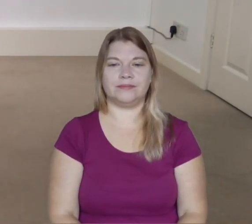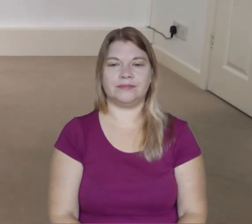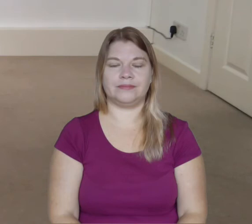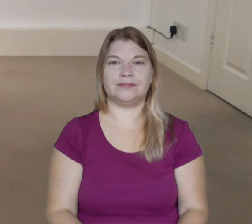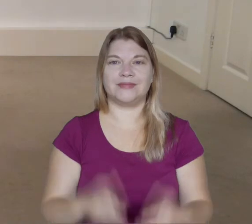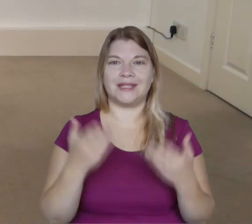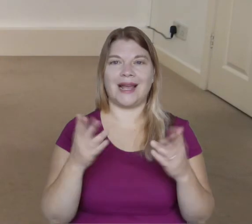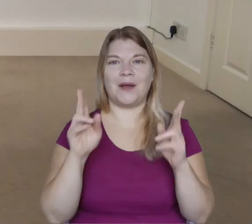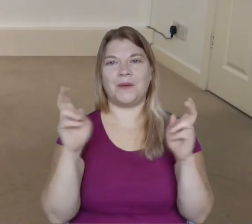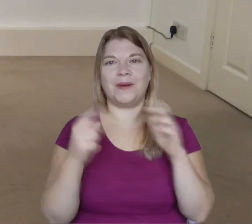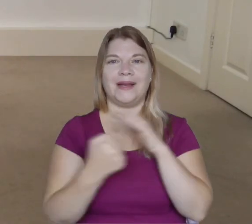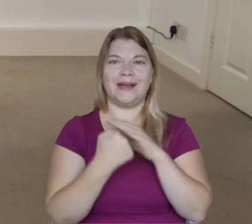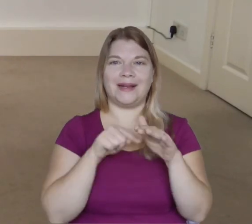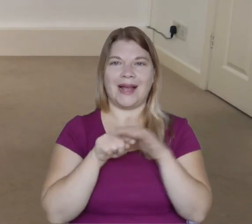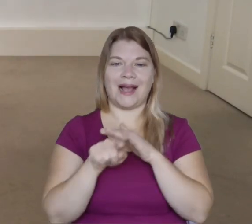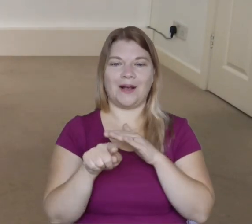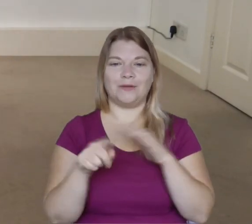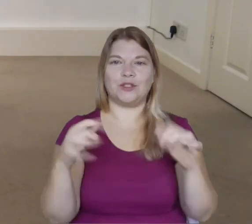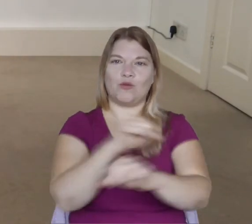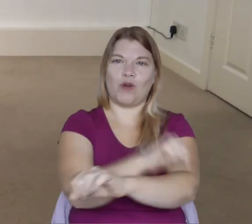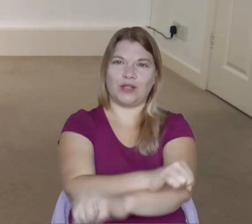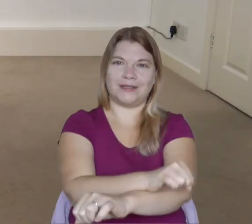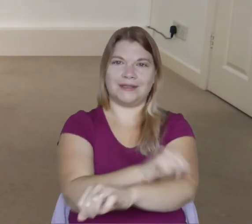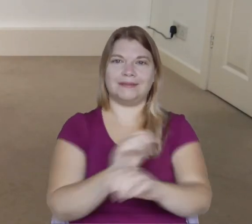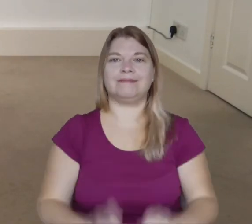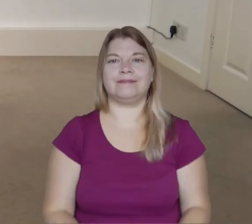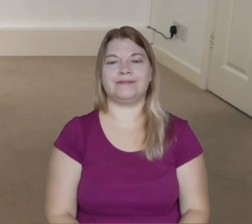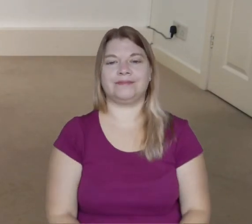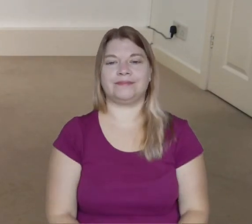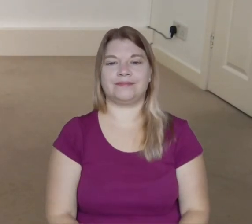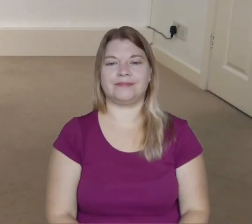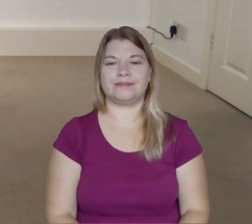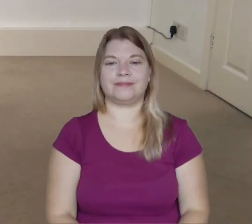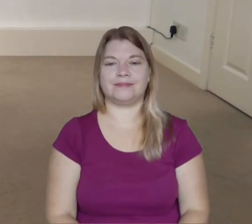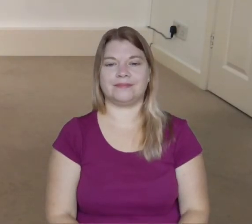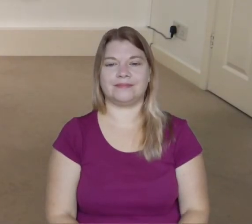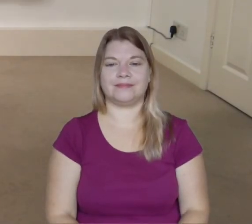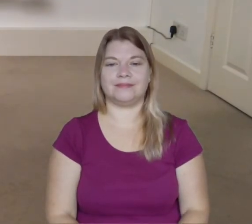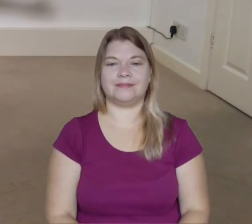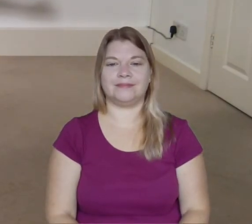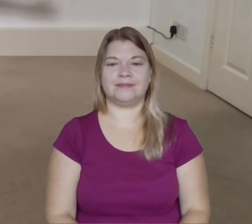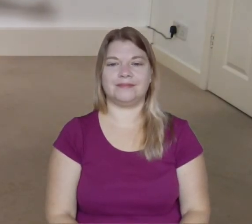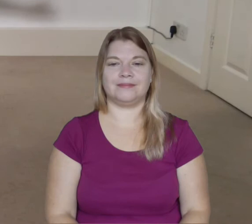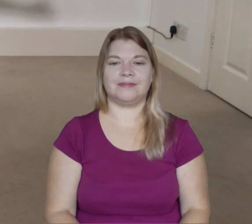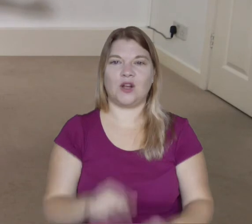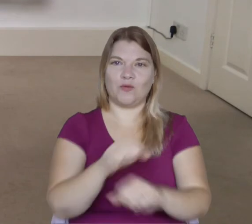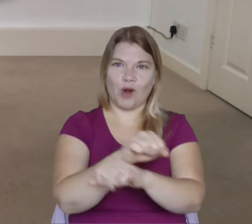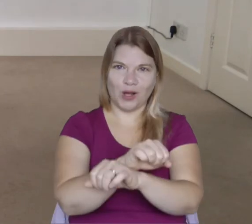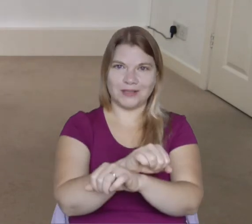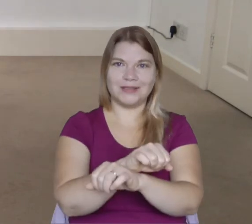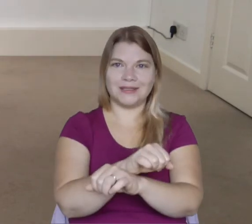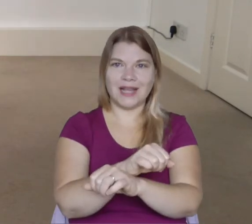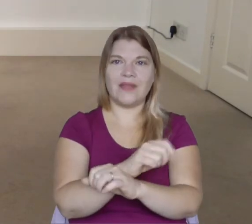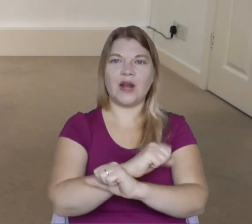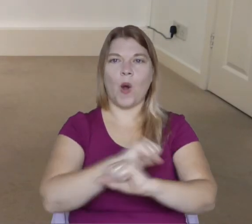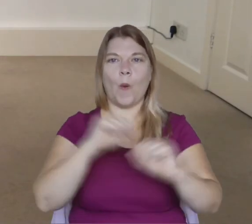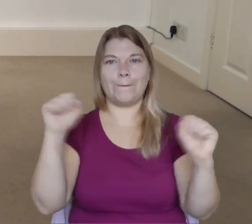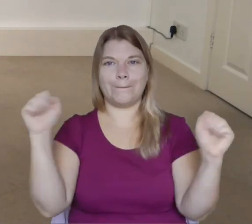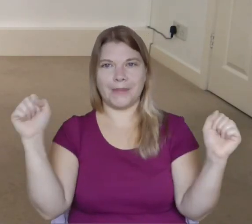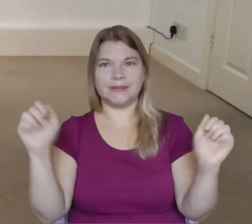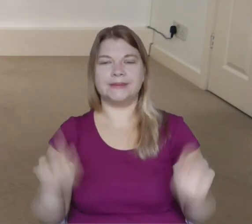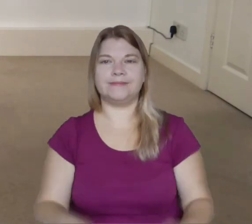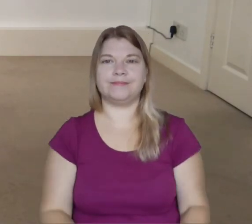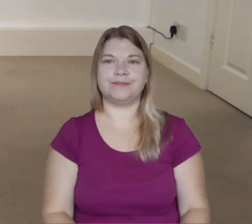Good. Now we're going to go into in and out. So crossing the arms in front and then opening out. Crossing the arms in